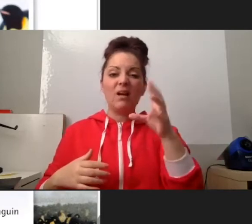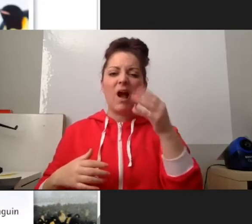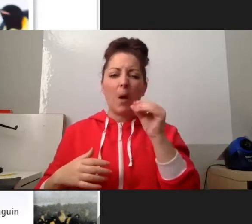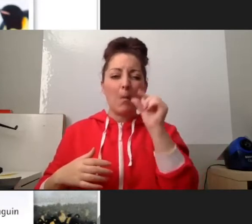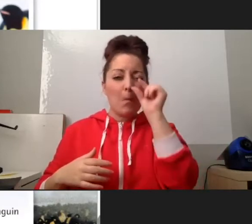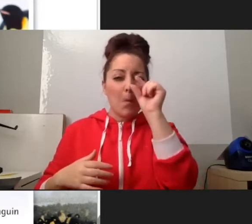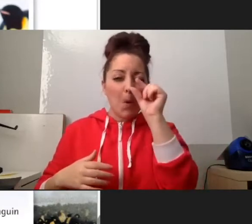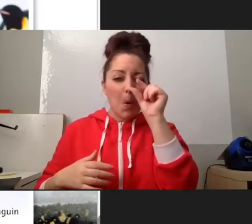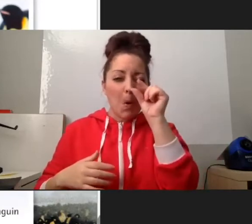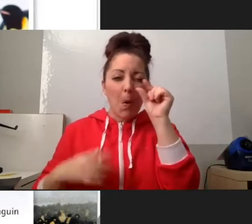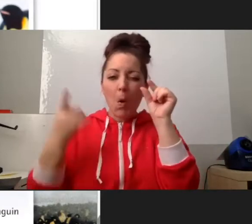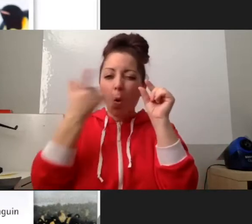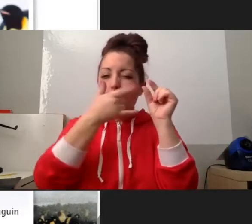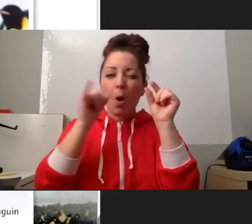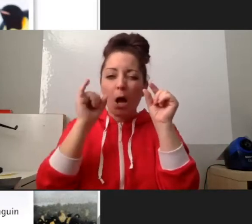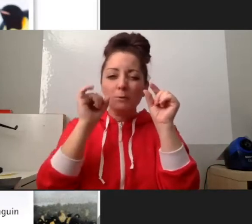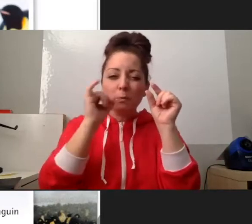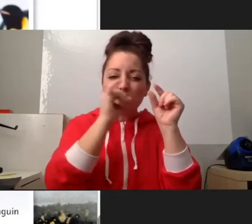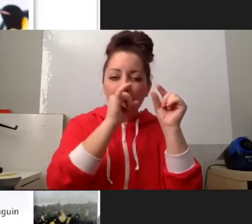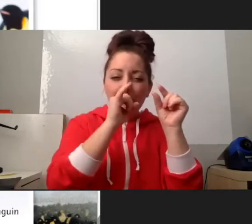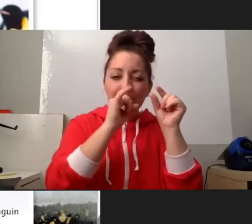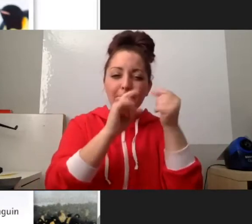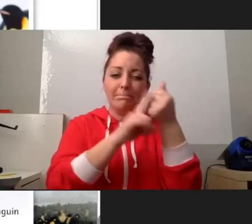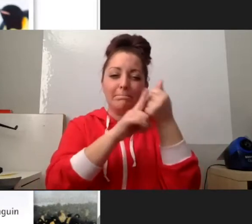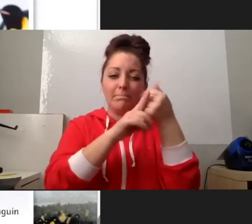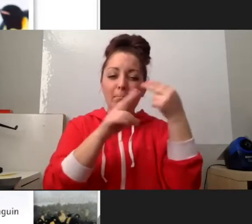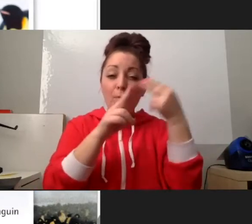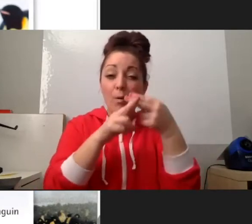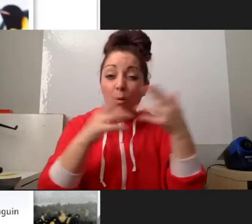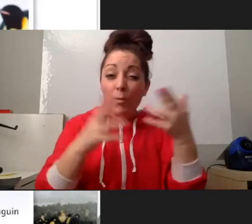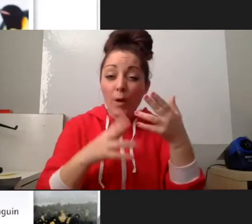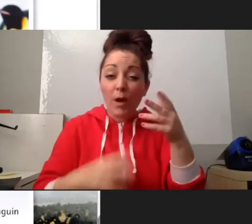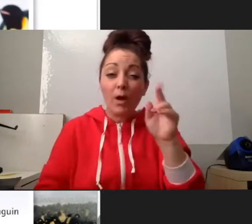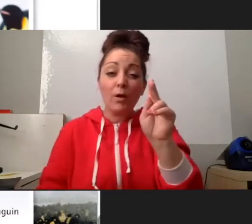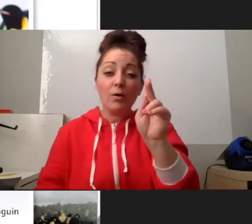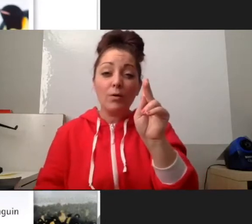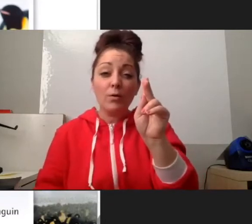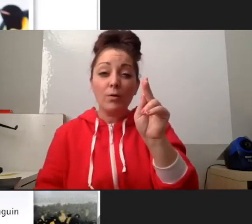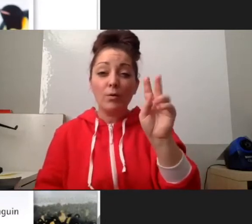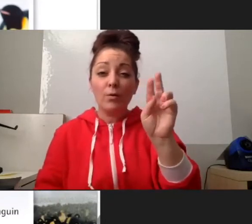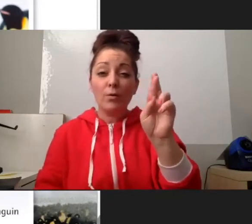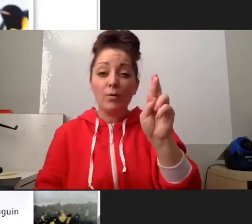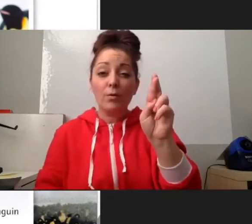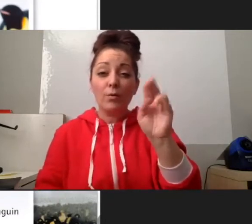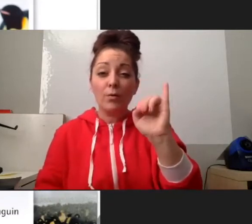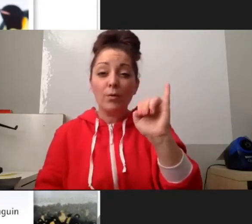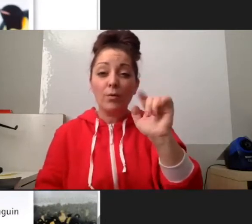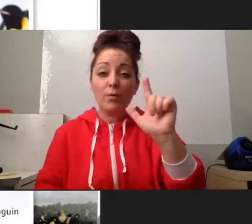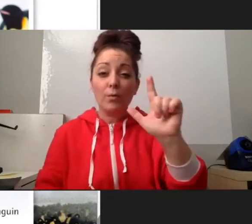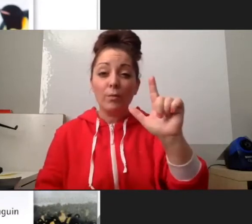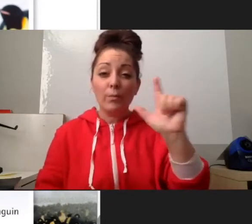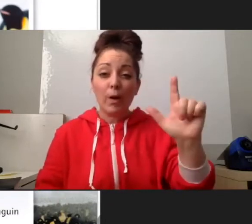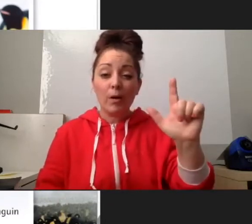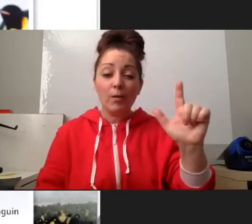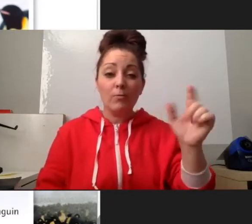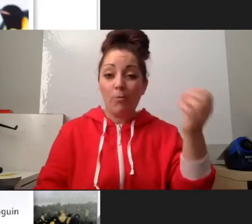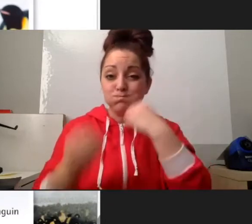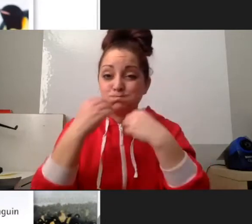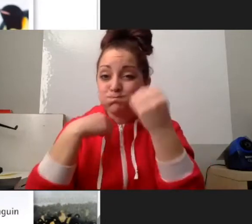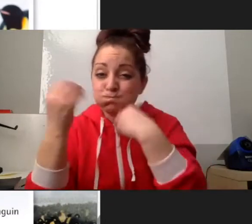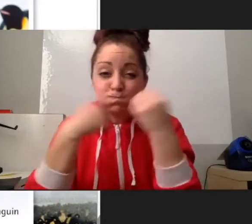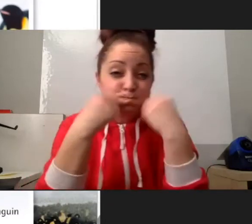squid, and tiny little shrimp-like creatures called krill.